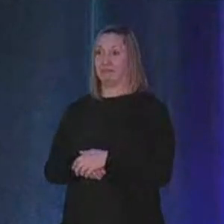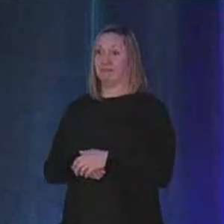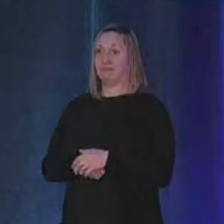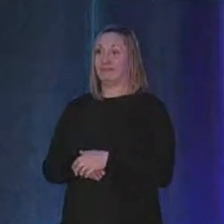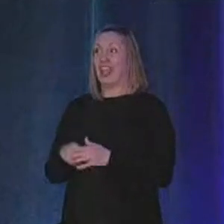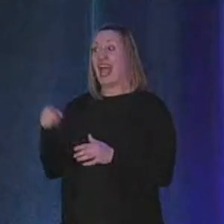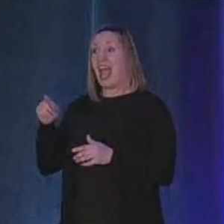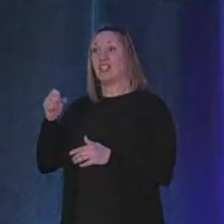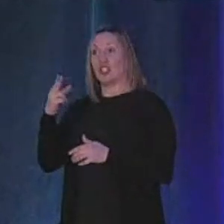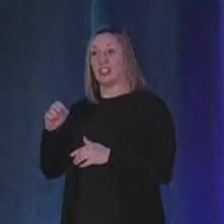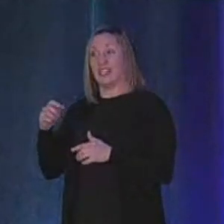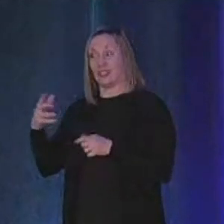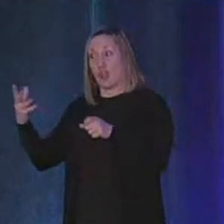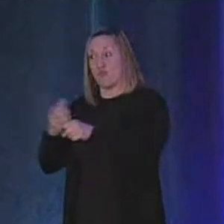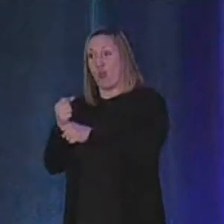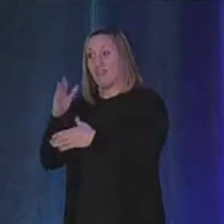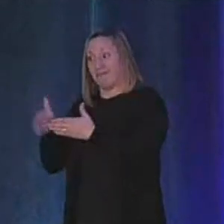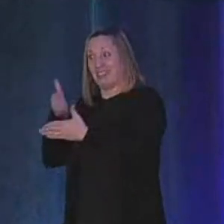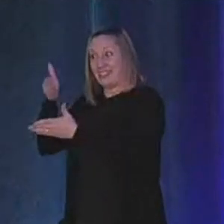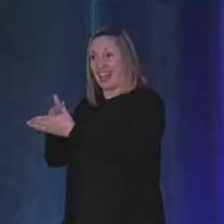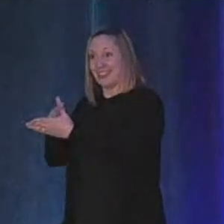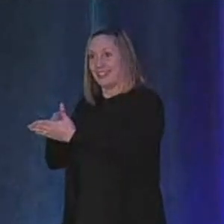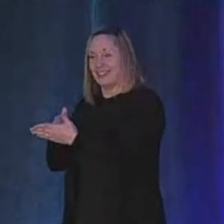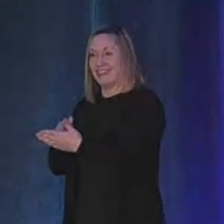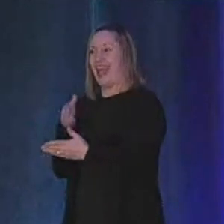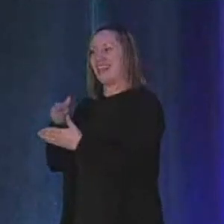she's actually won cases against those people.